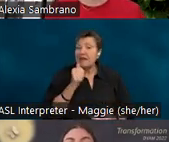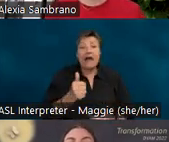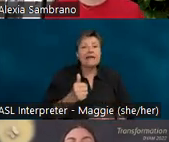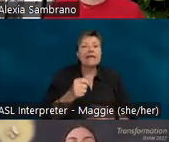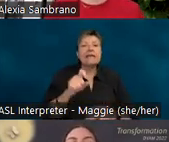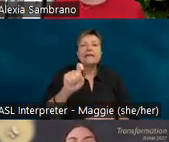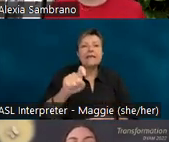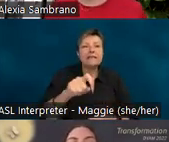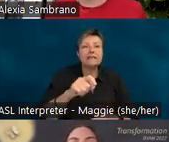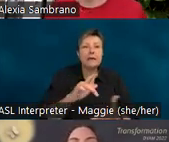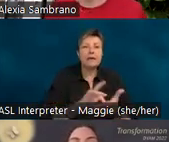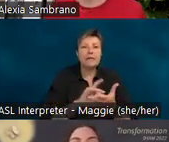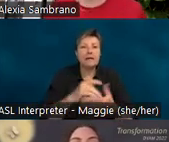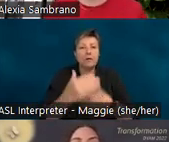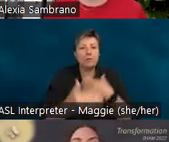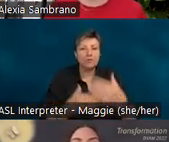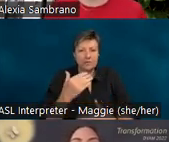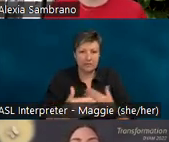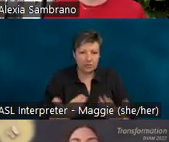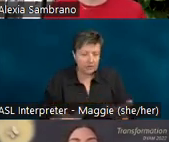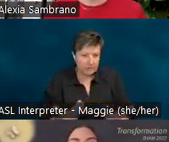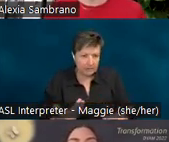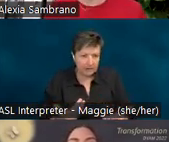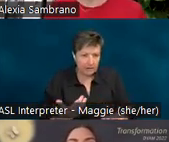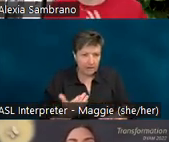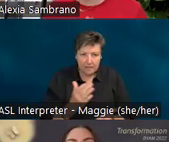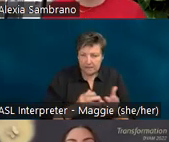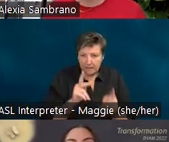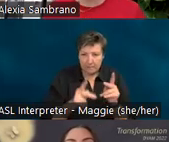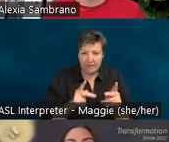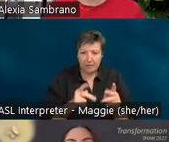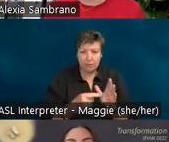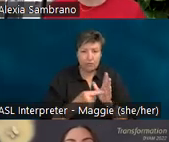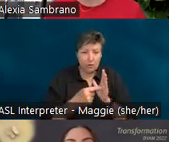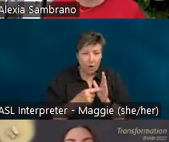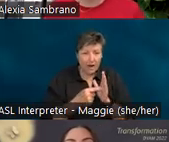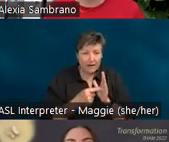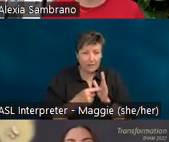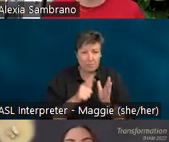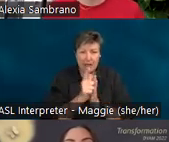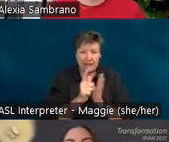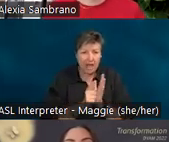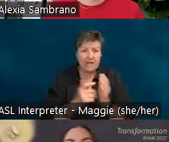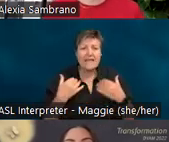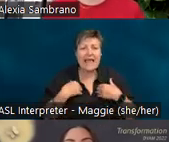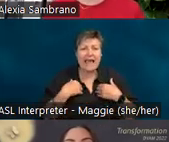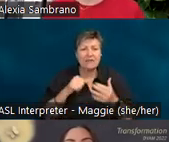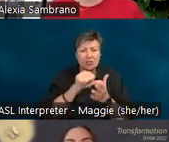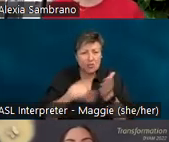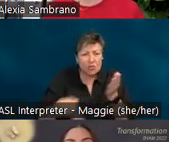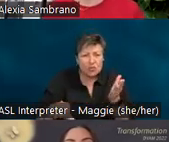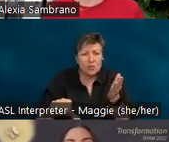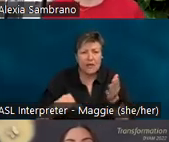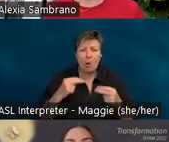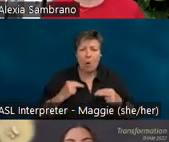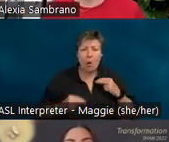folks are required by law to have undergone gender affirming surgeries or hormone therapy. Some folks might need